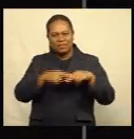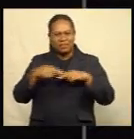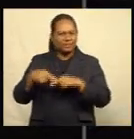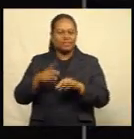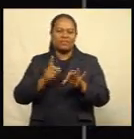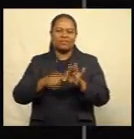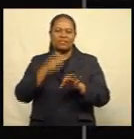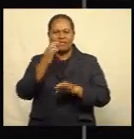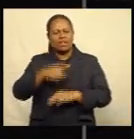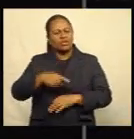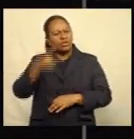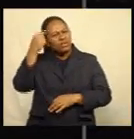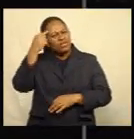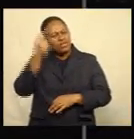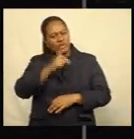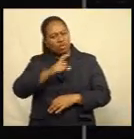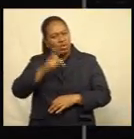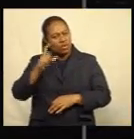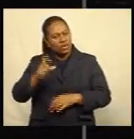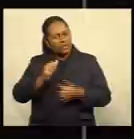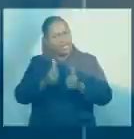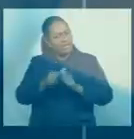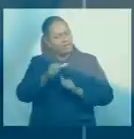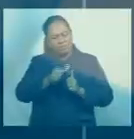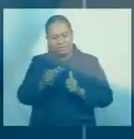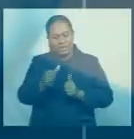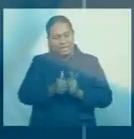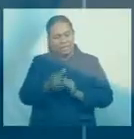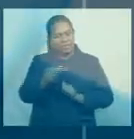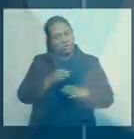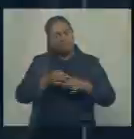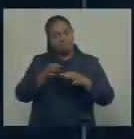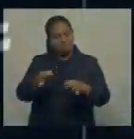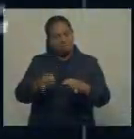you think the Coca-Cola Games should be moved to next year?